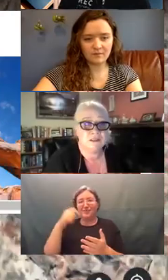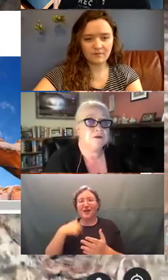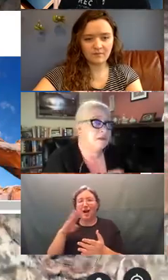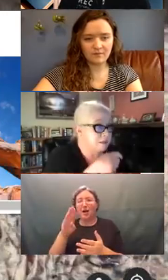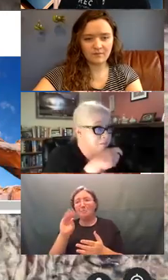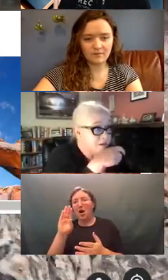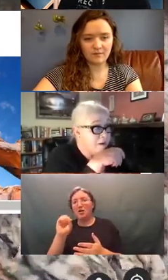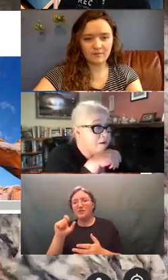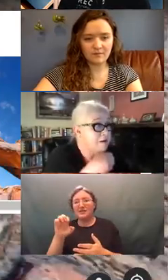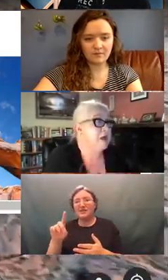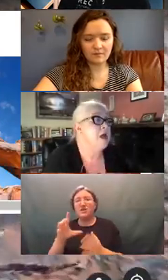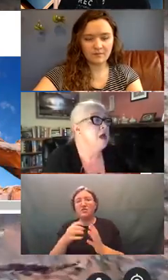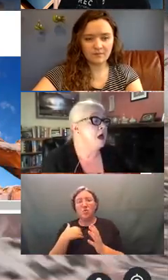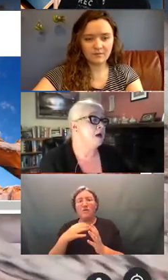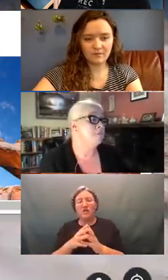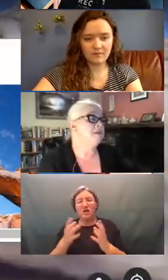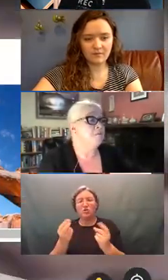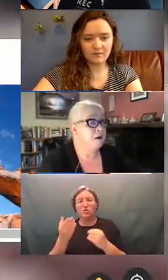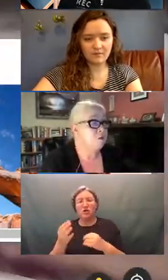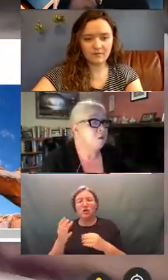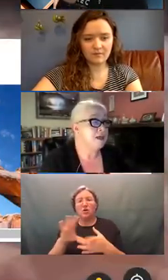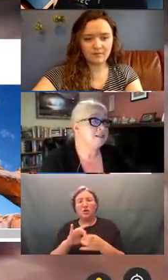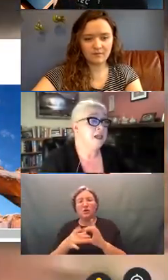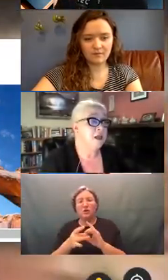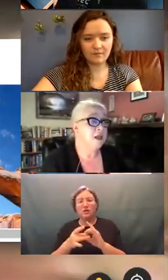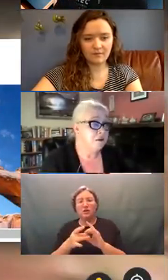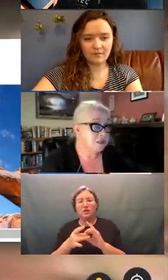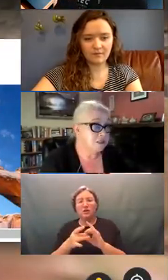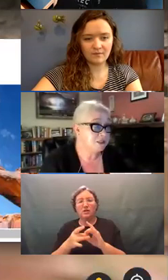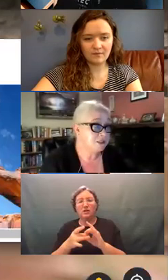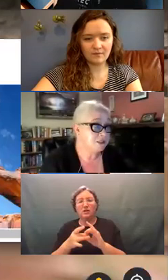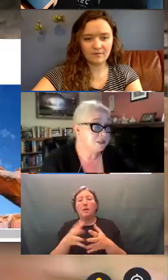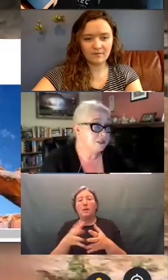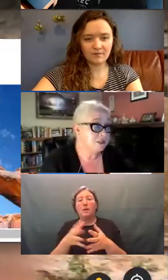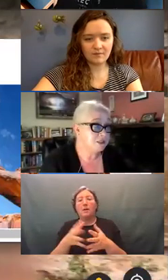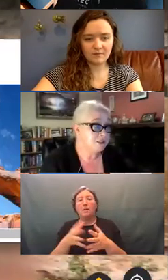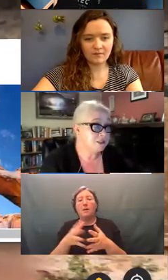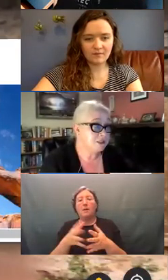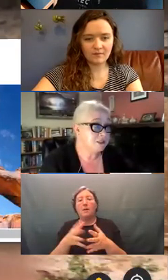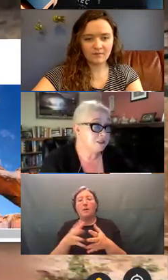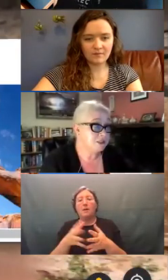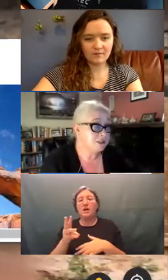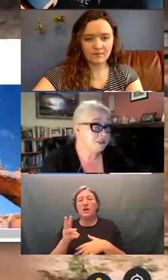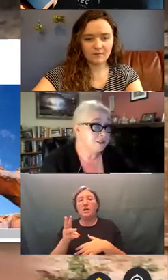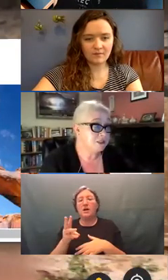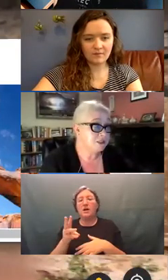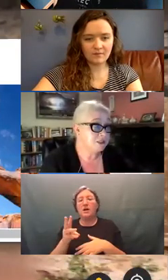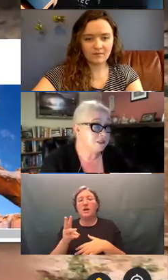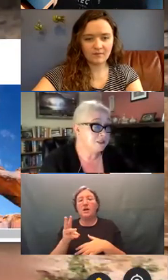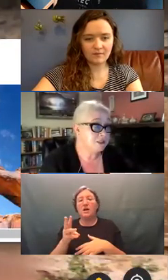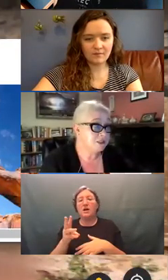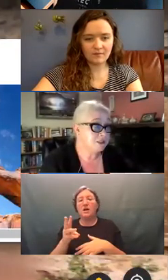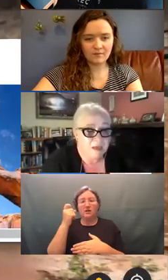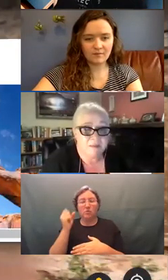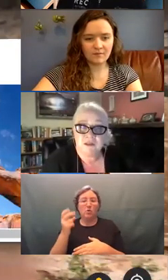things to do at the Olympic Park. The America West Heritage Center in Logan is really cool. You can